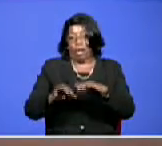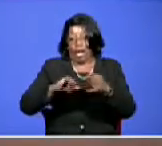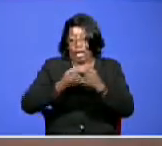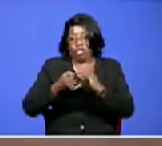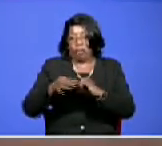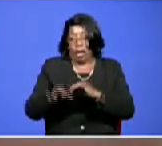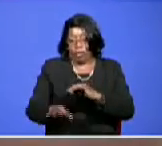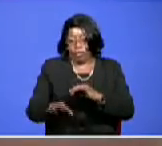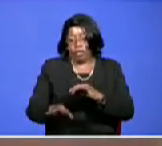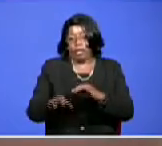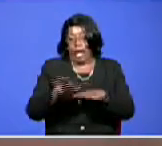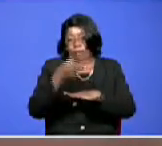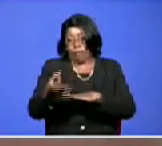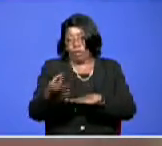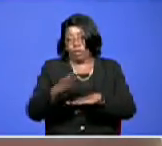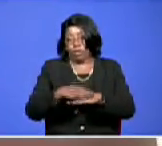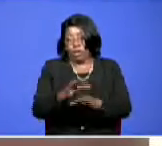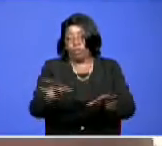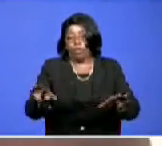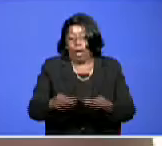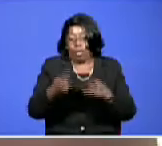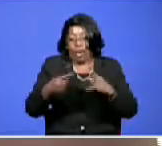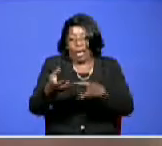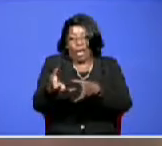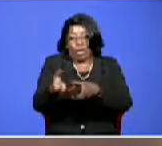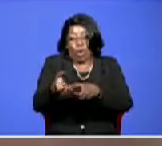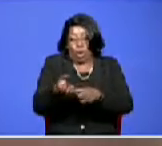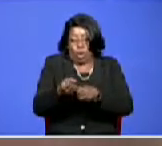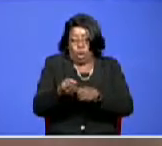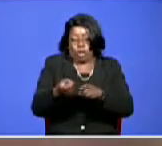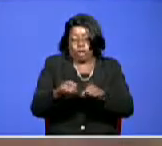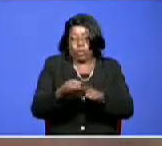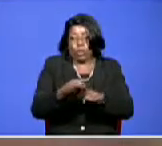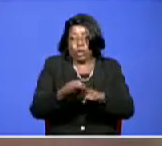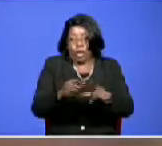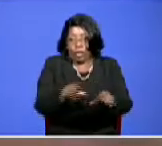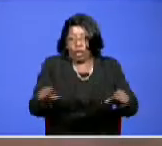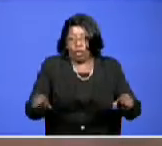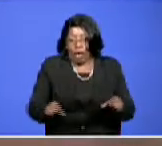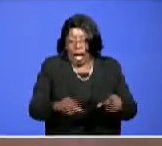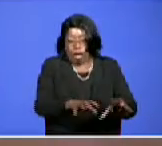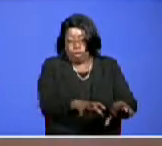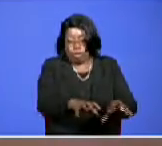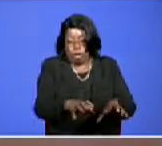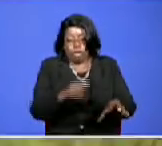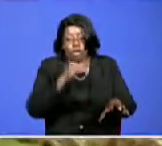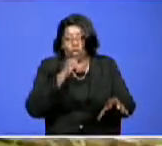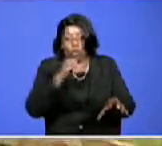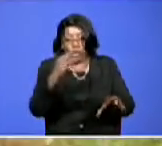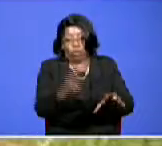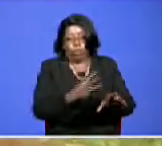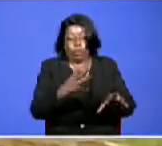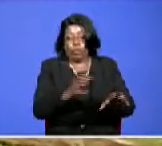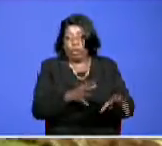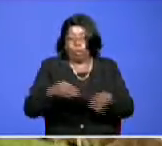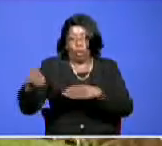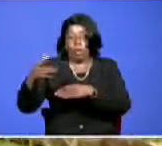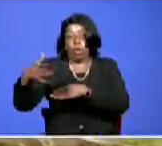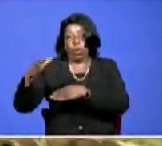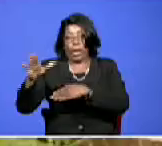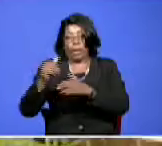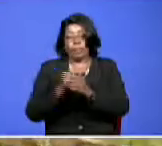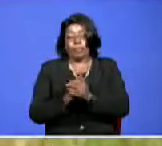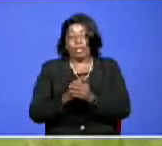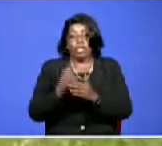the floor, and I was trying to hold on to the ground so that I wouldn't blow away. She counts herself lucky